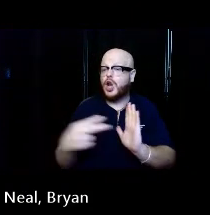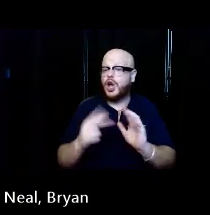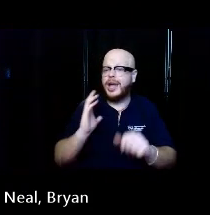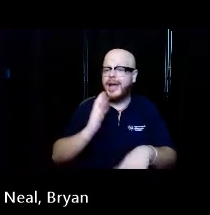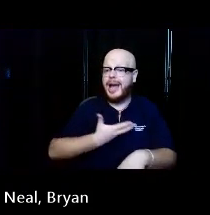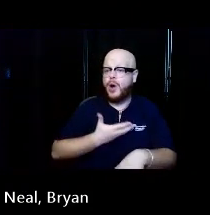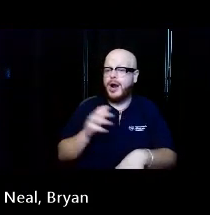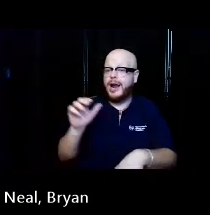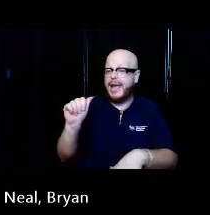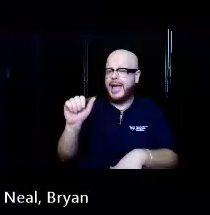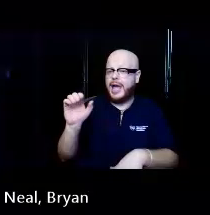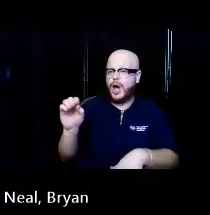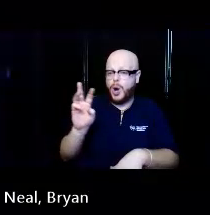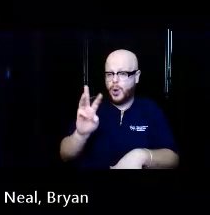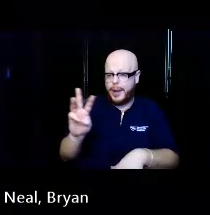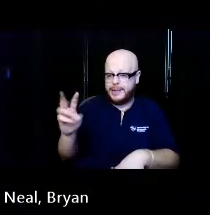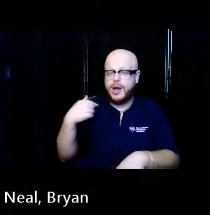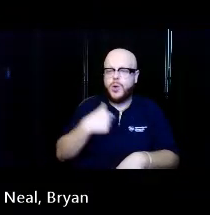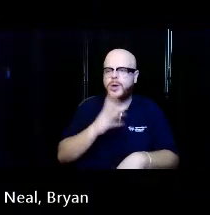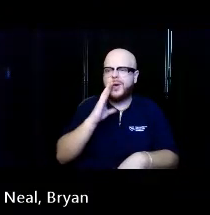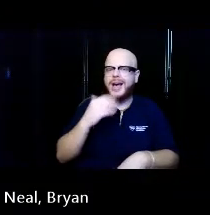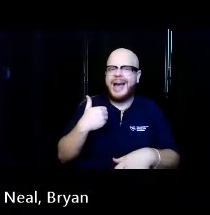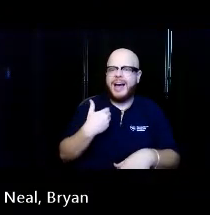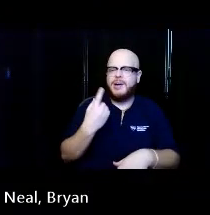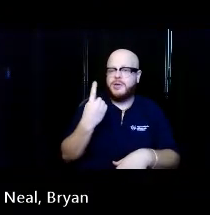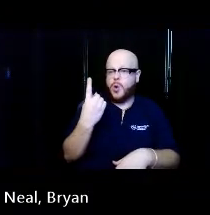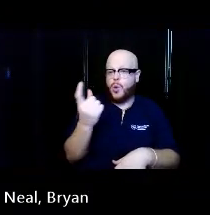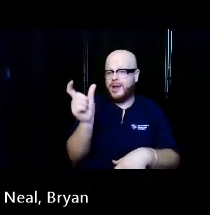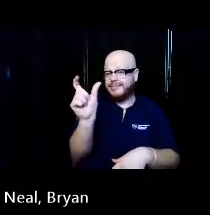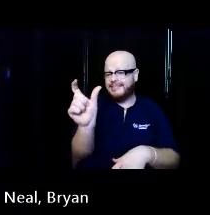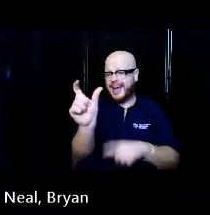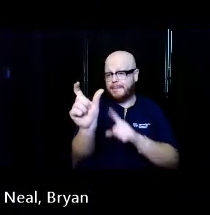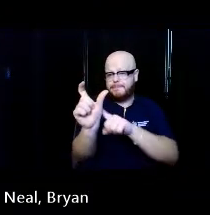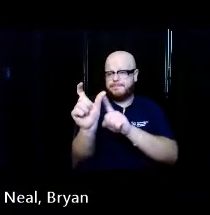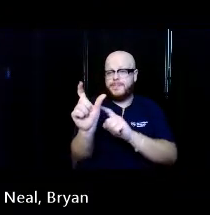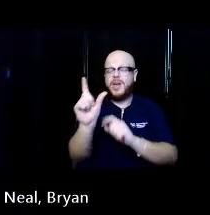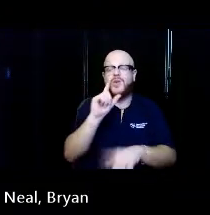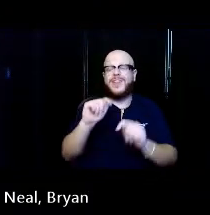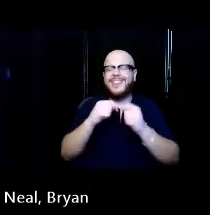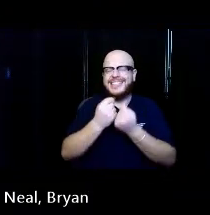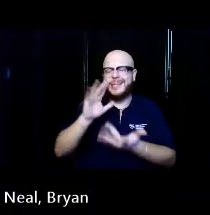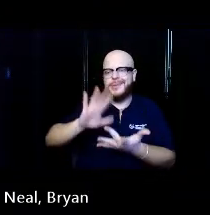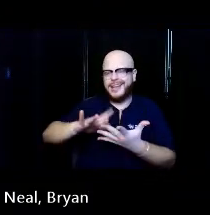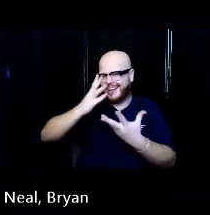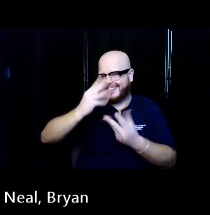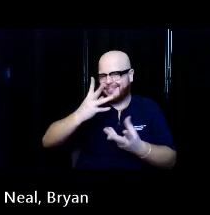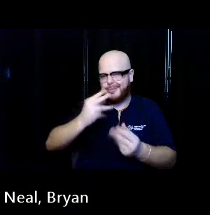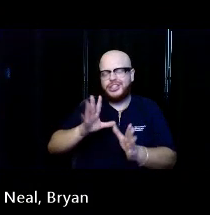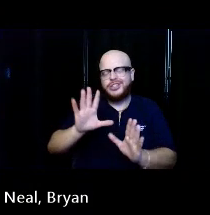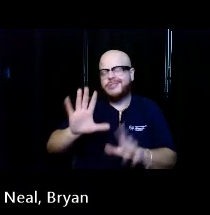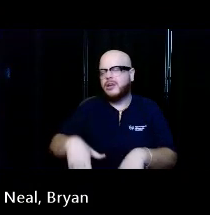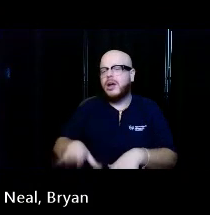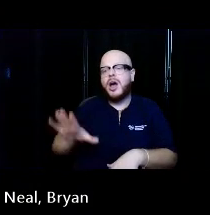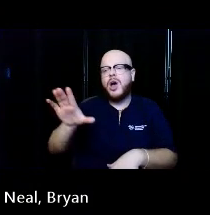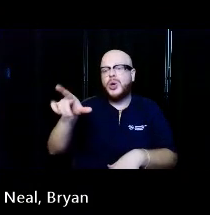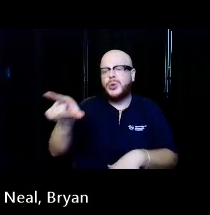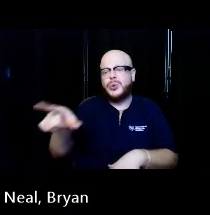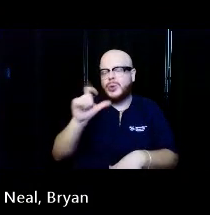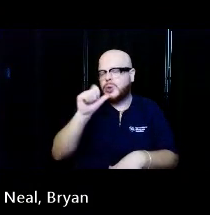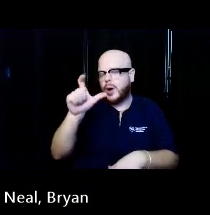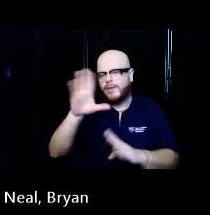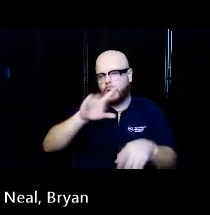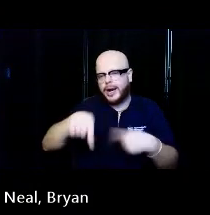a tab for the team contact information. You don't need to worry about which region you fall into. We would be happy to connect you